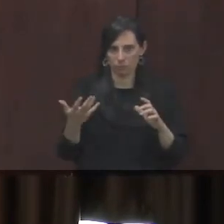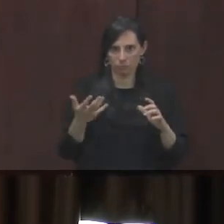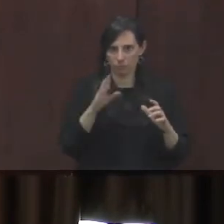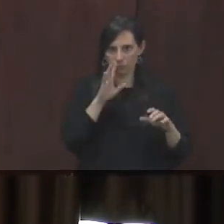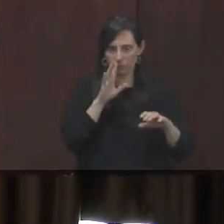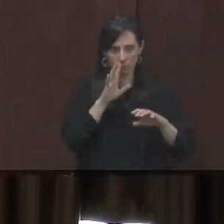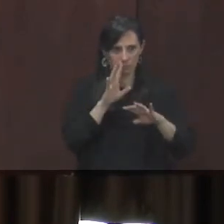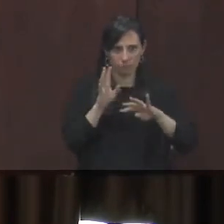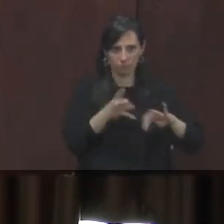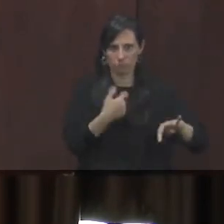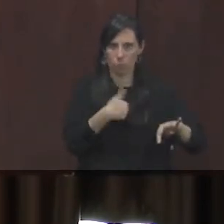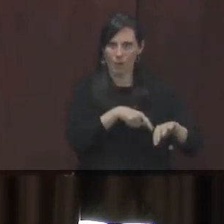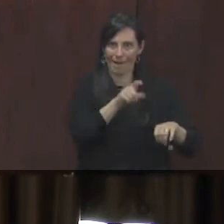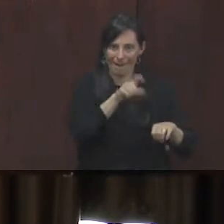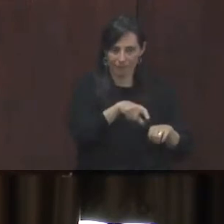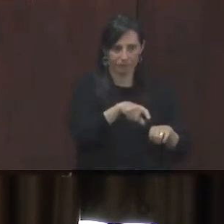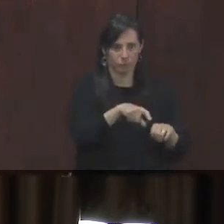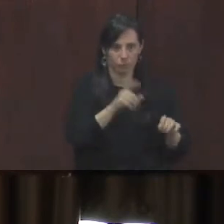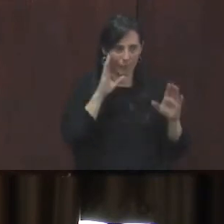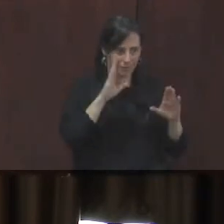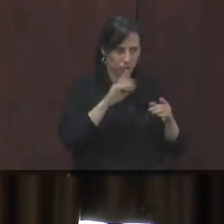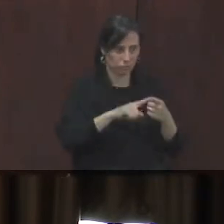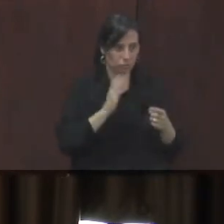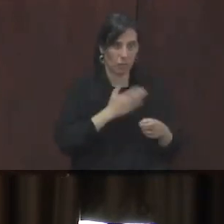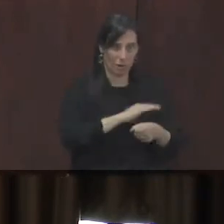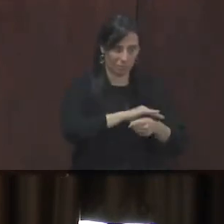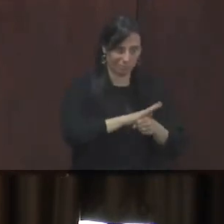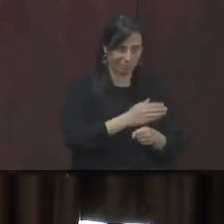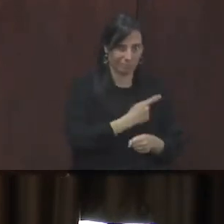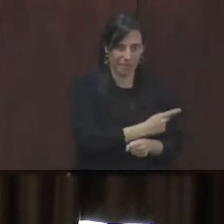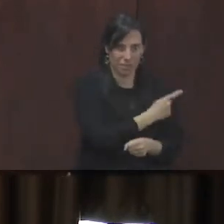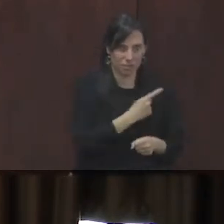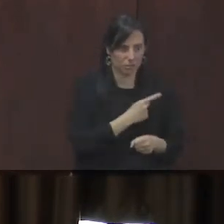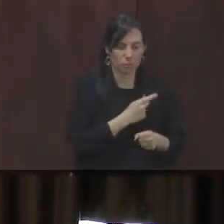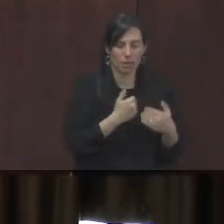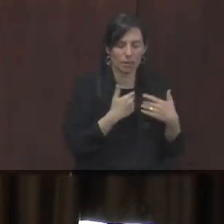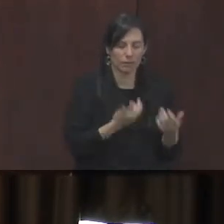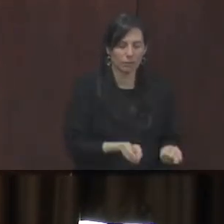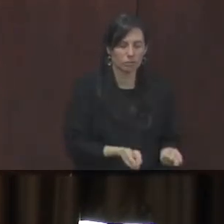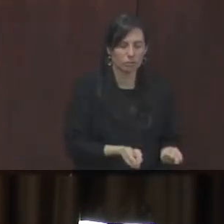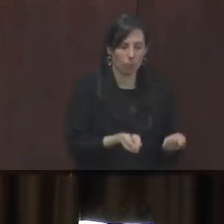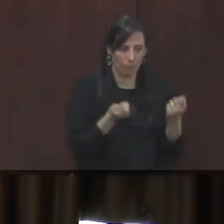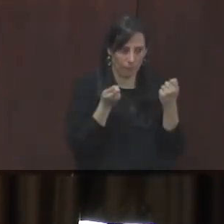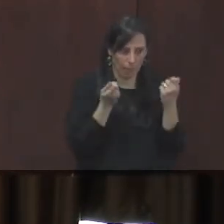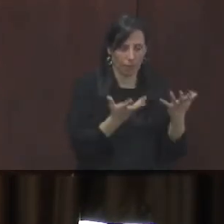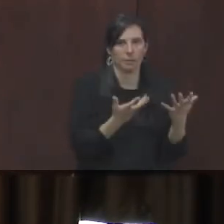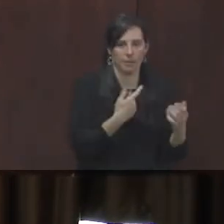on our shores in droves. So we're really, we got a double